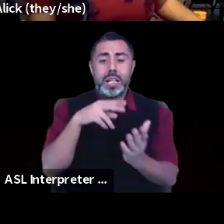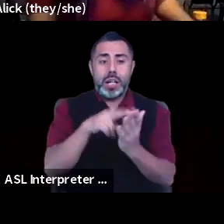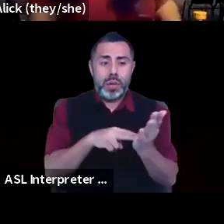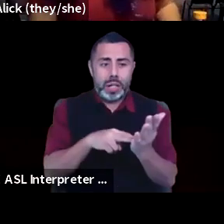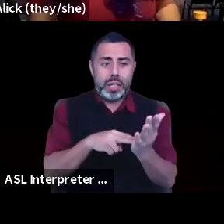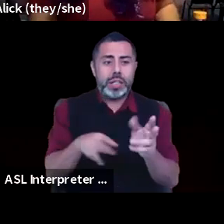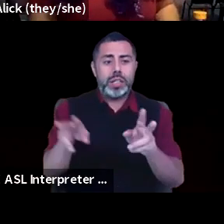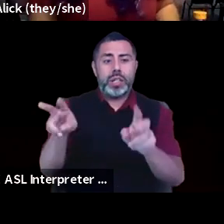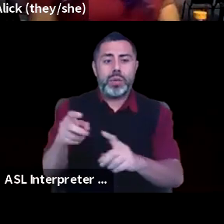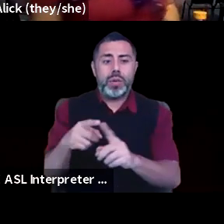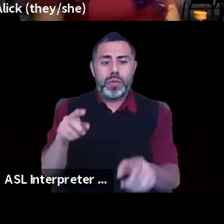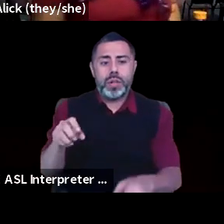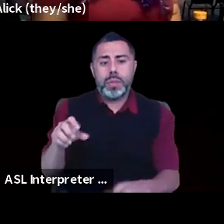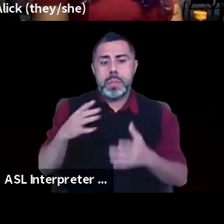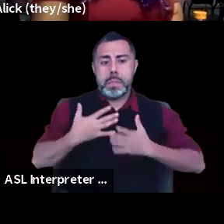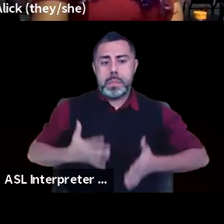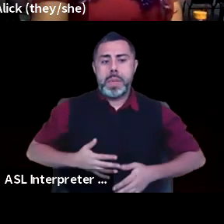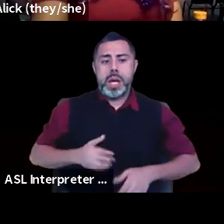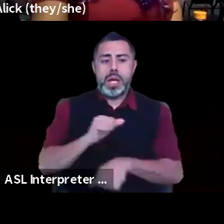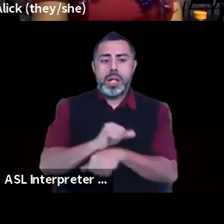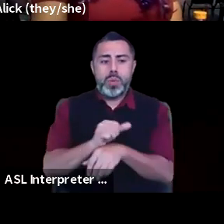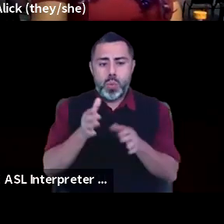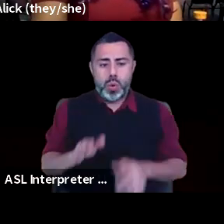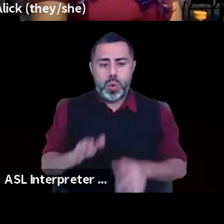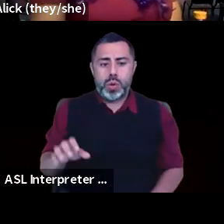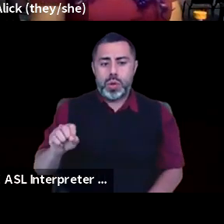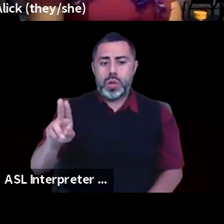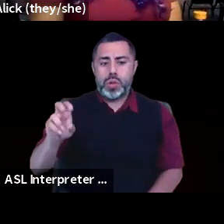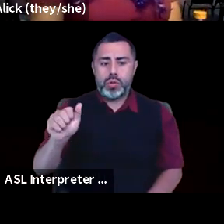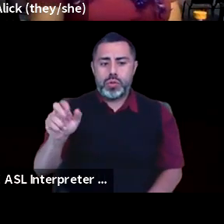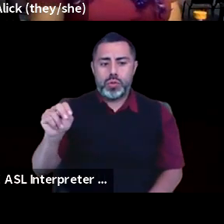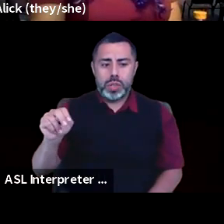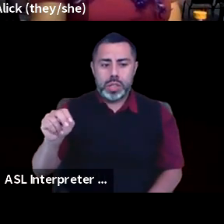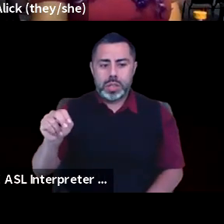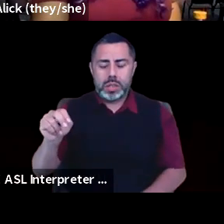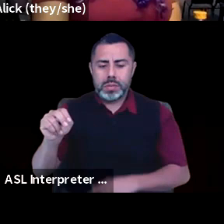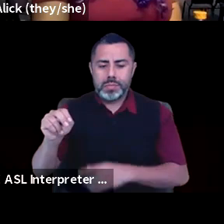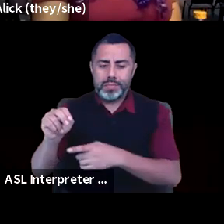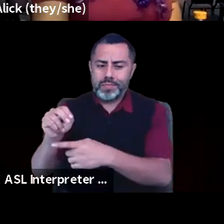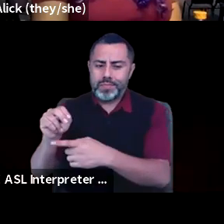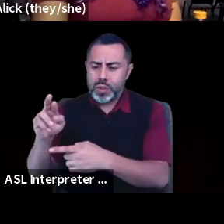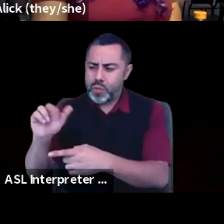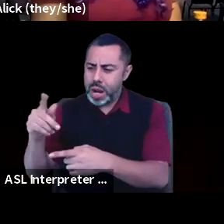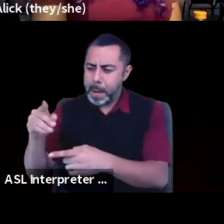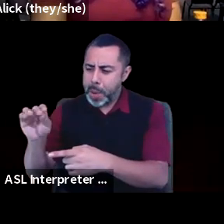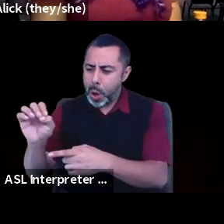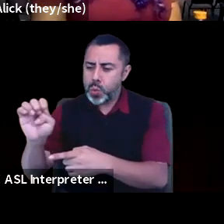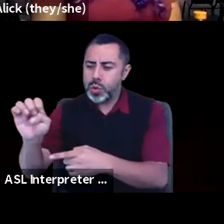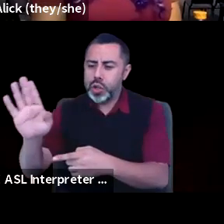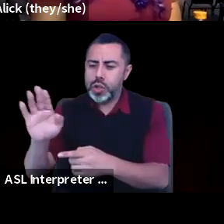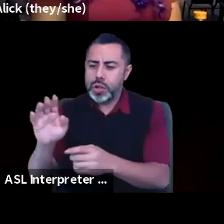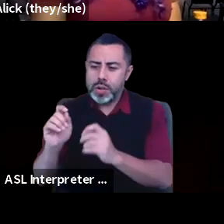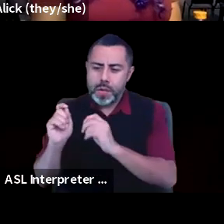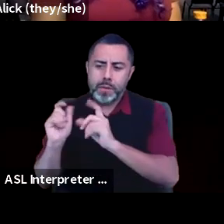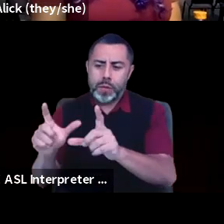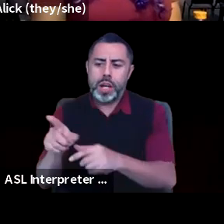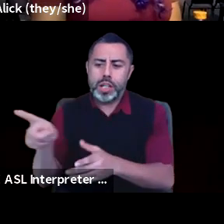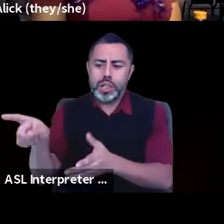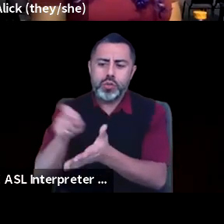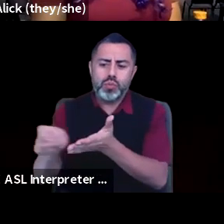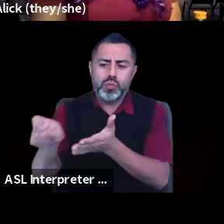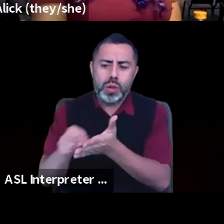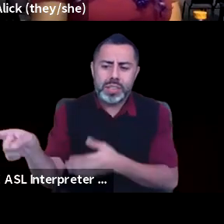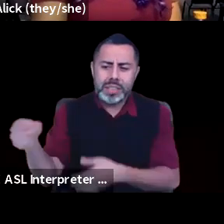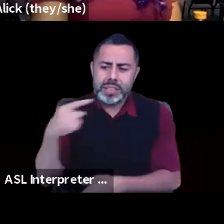Susan Raffo's blog recently, and Susan wrote, "I keep being struck by how the things we should